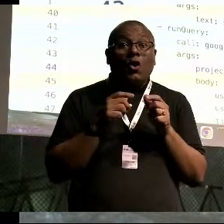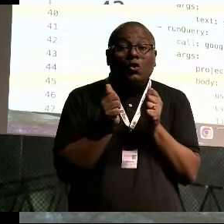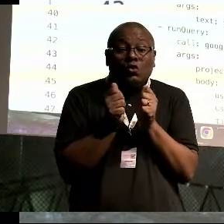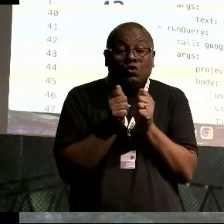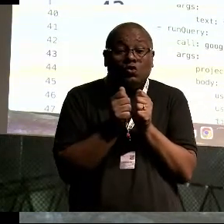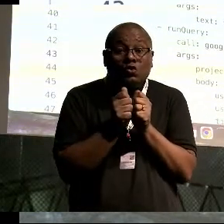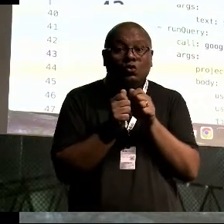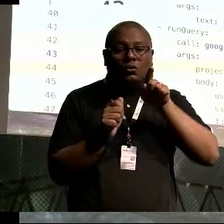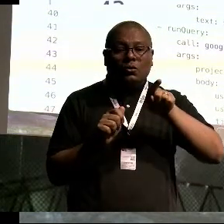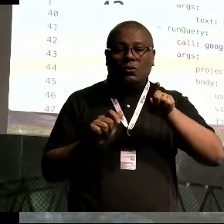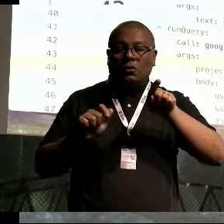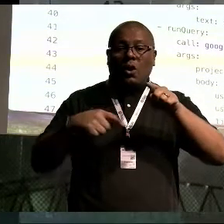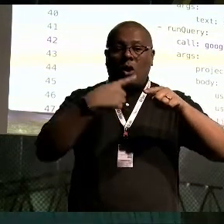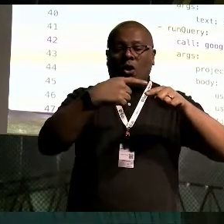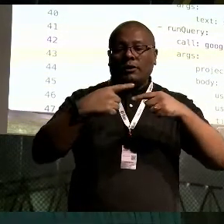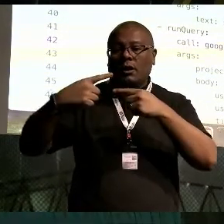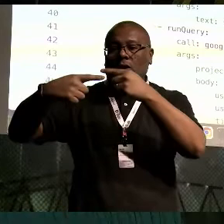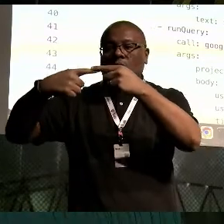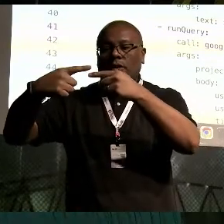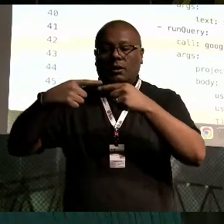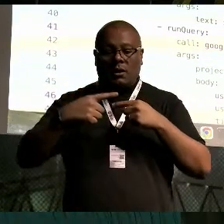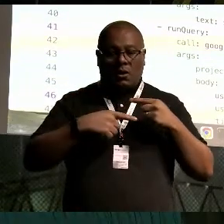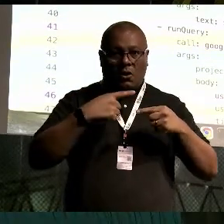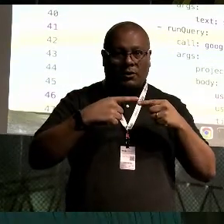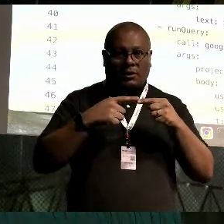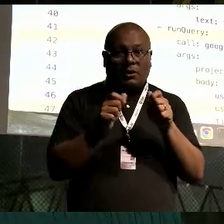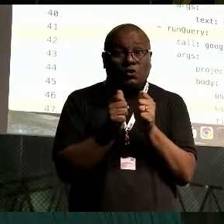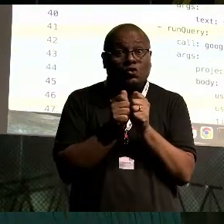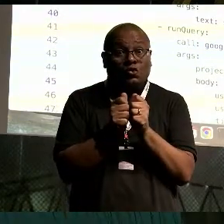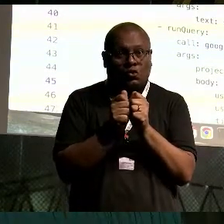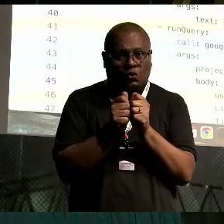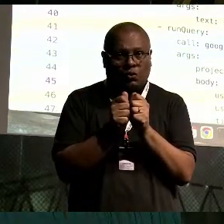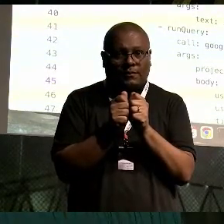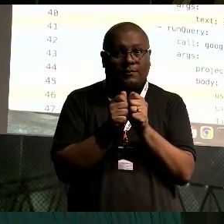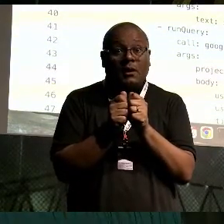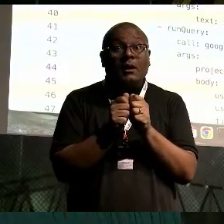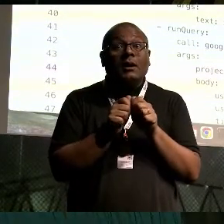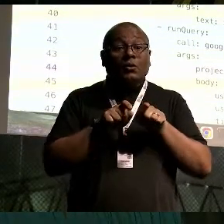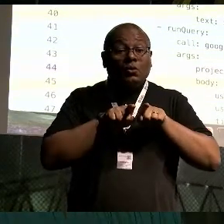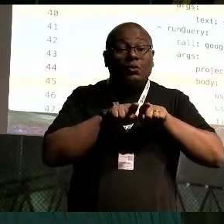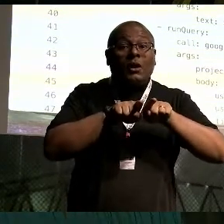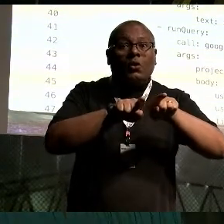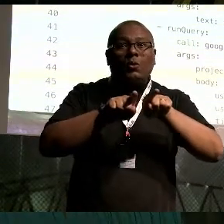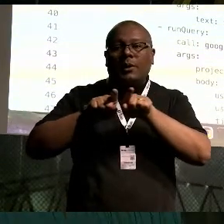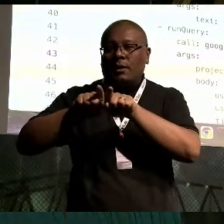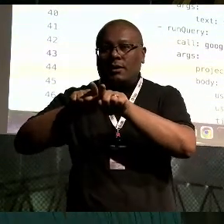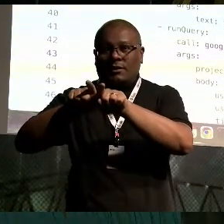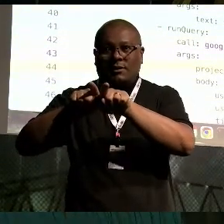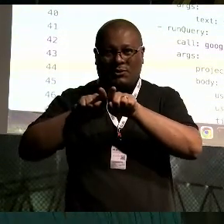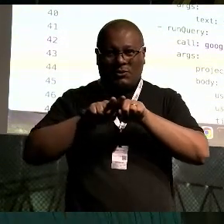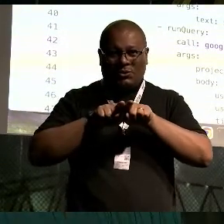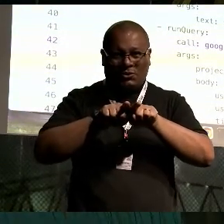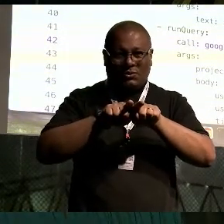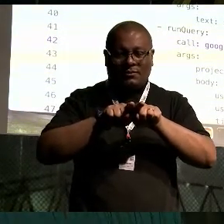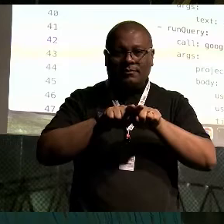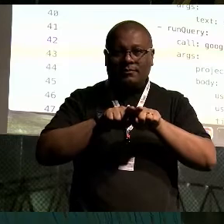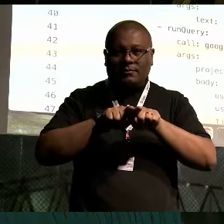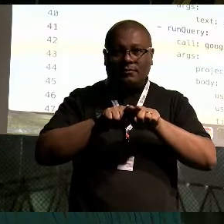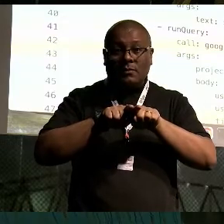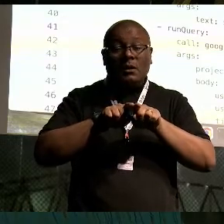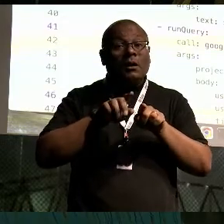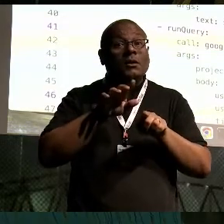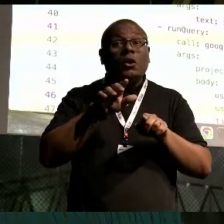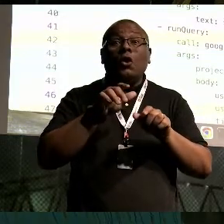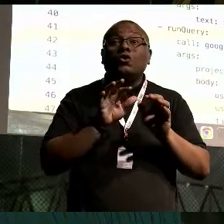that, basically every iteration of the for loop happens in parallel instead of one after another. So by just putting this